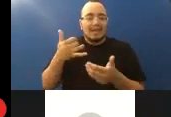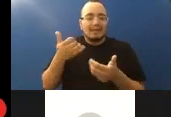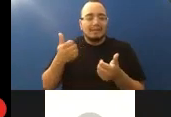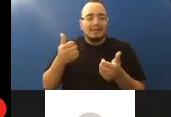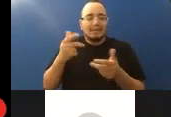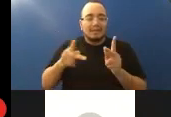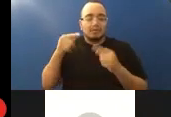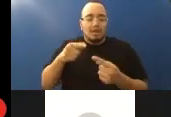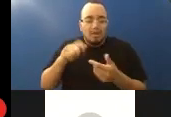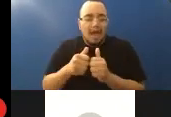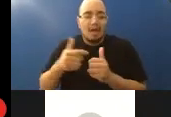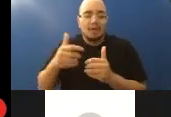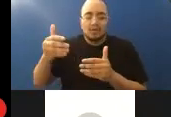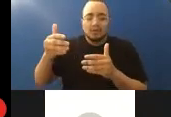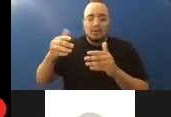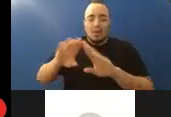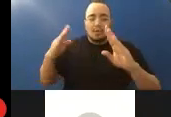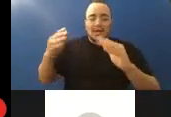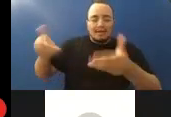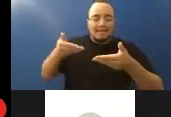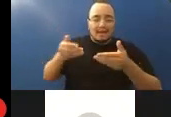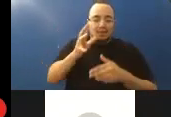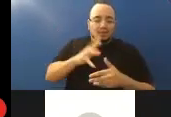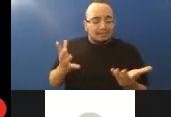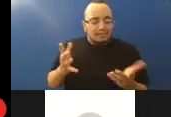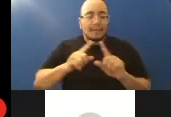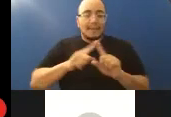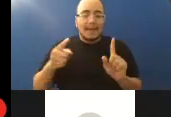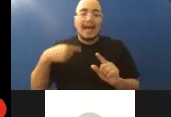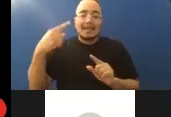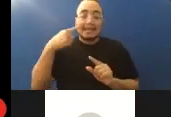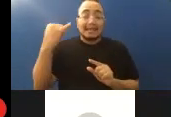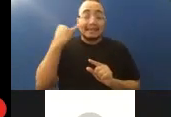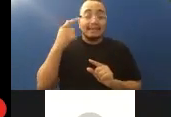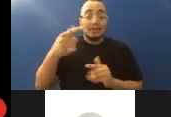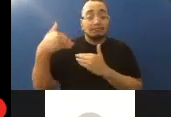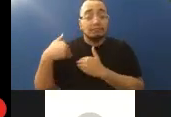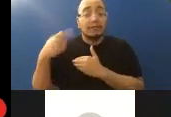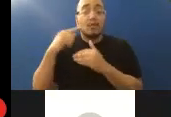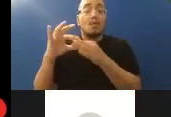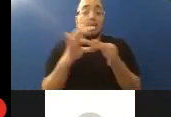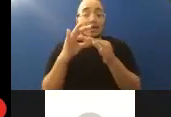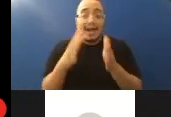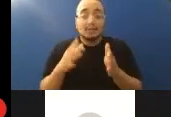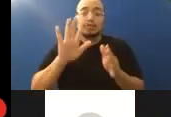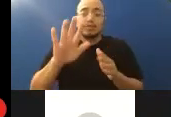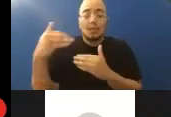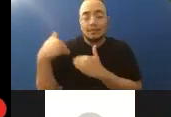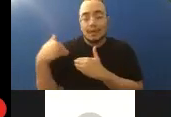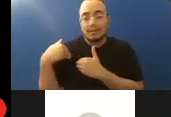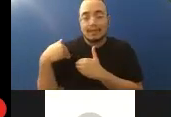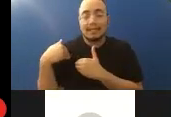I think as organizers and people that organize, it is your job to bring women, like, it's your job